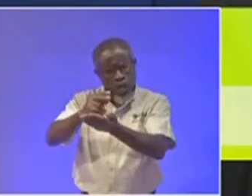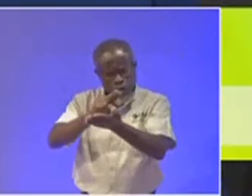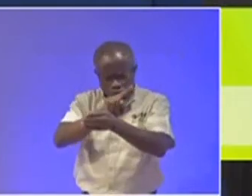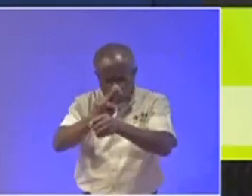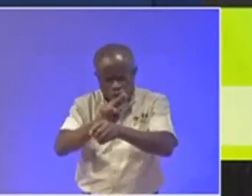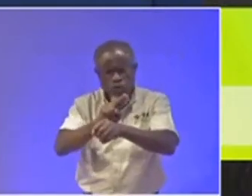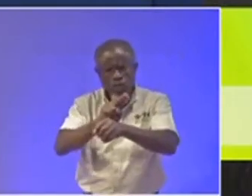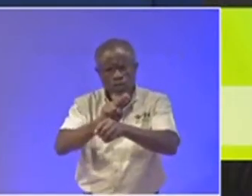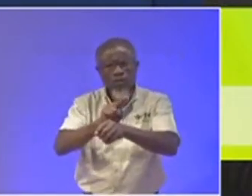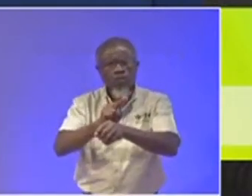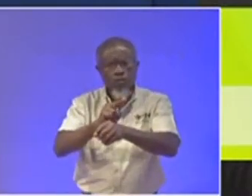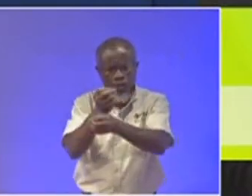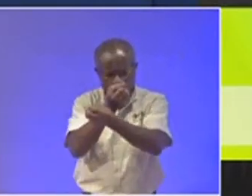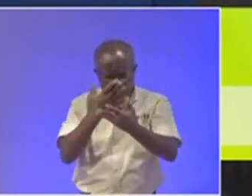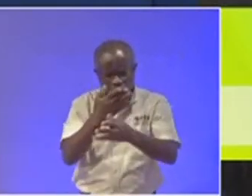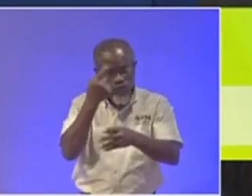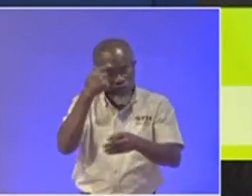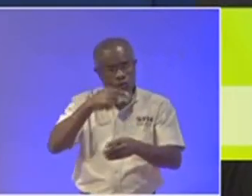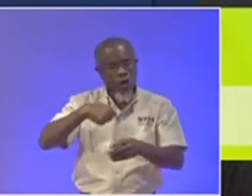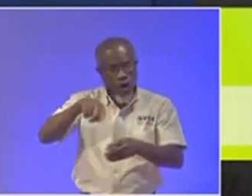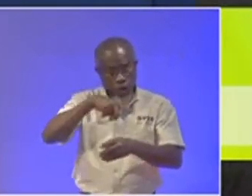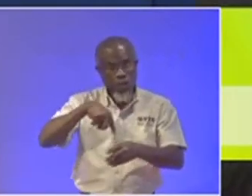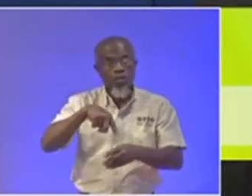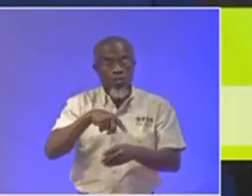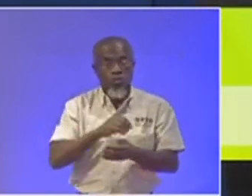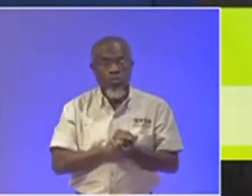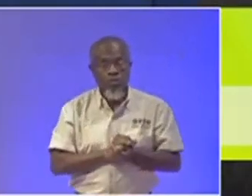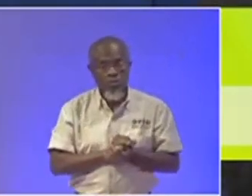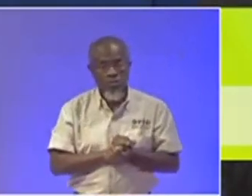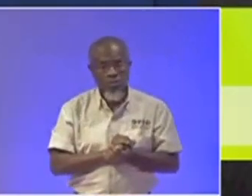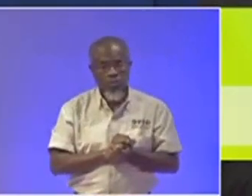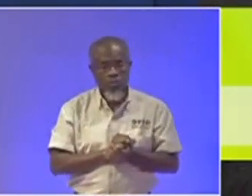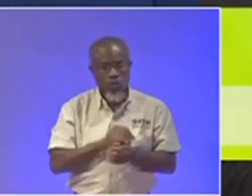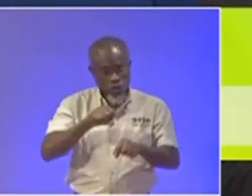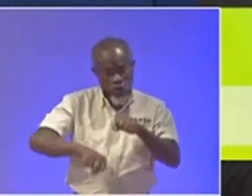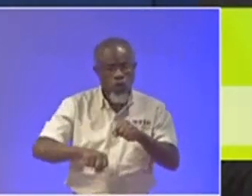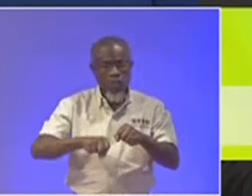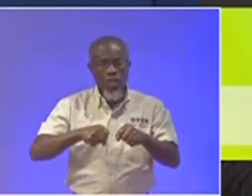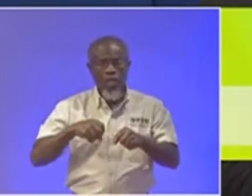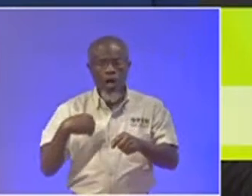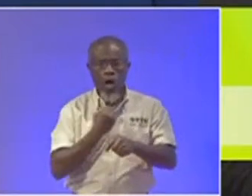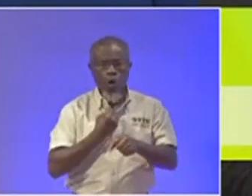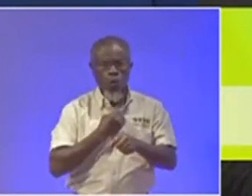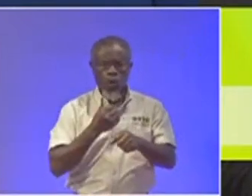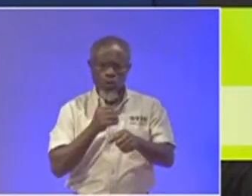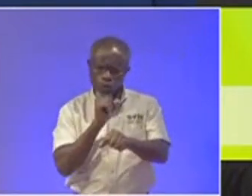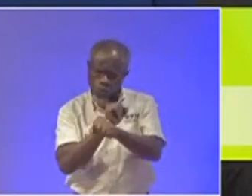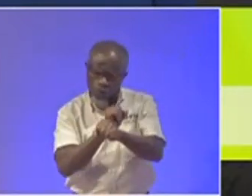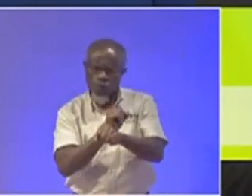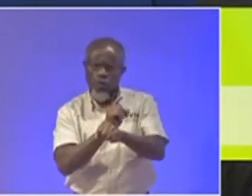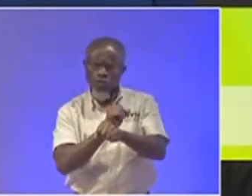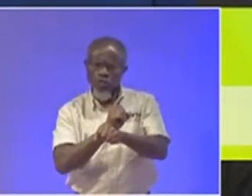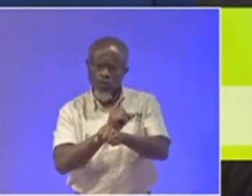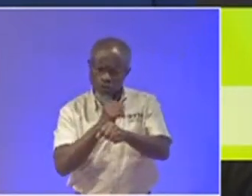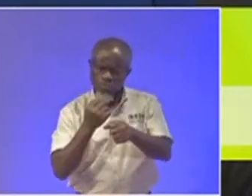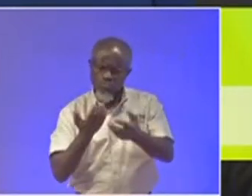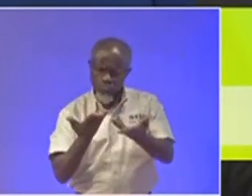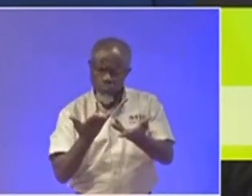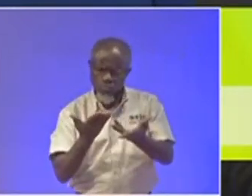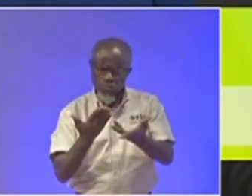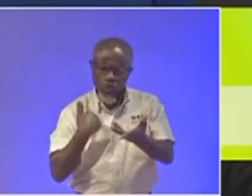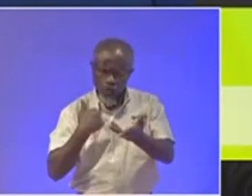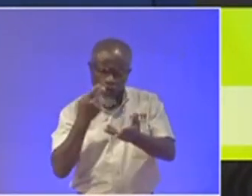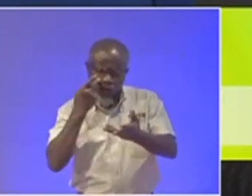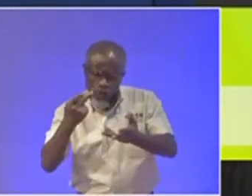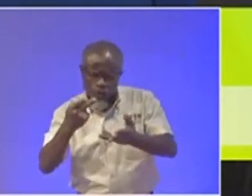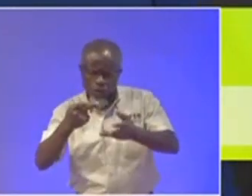as a part of the feedback loop that informs the work that we are doing in real time with our students as well. It's only when we do that kind